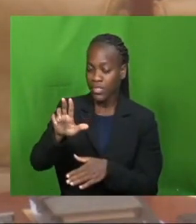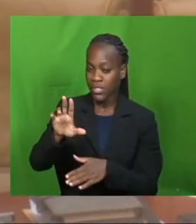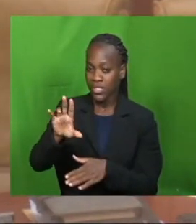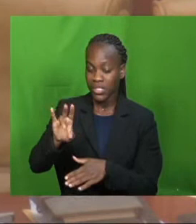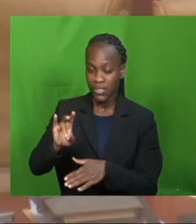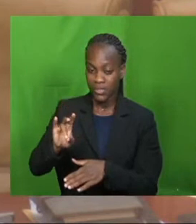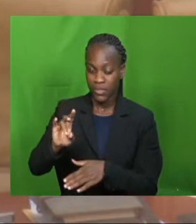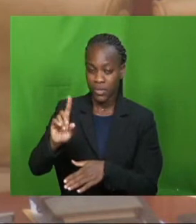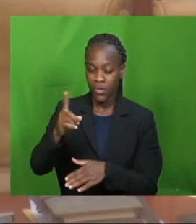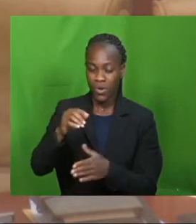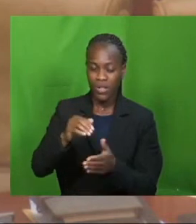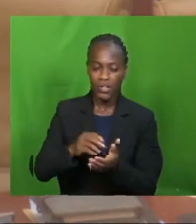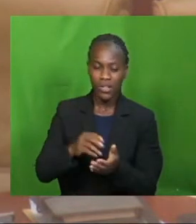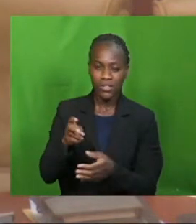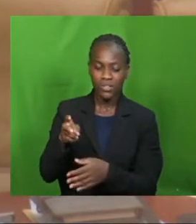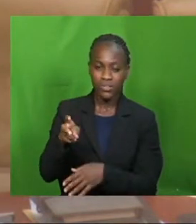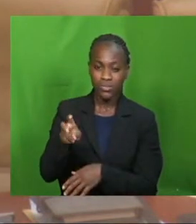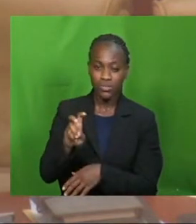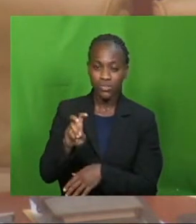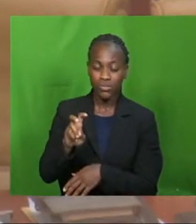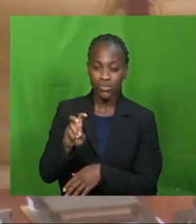1,200 should be